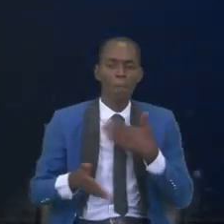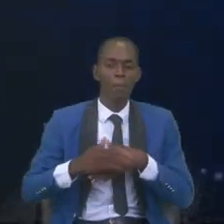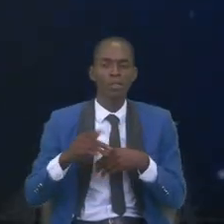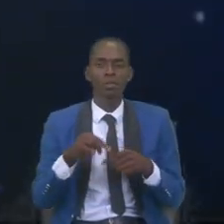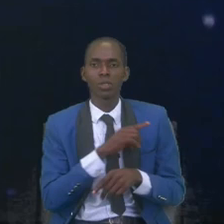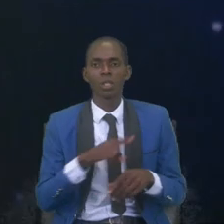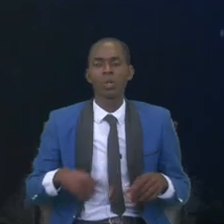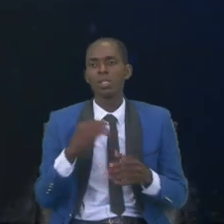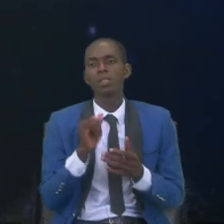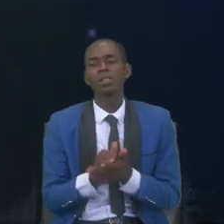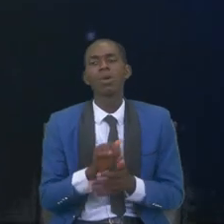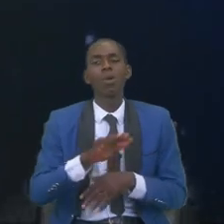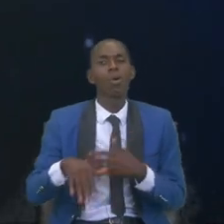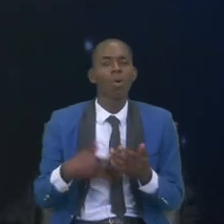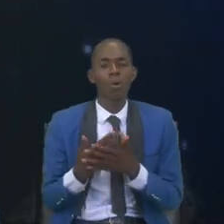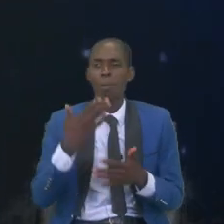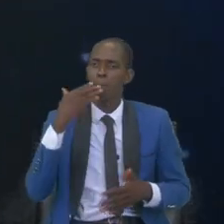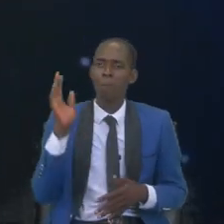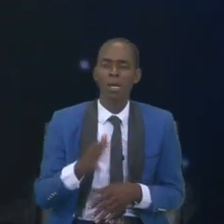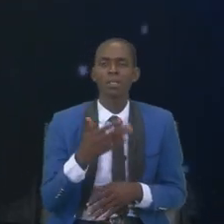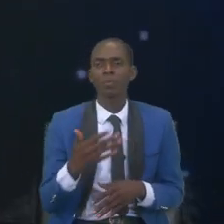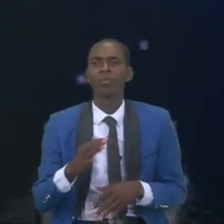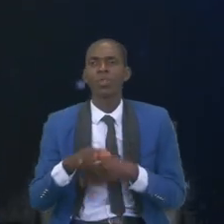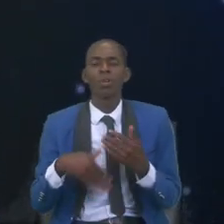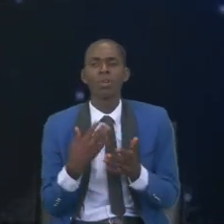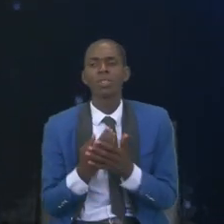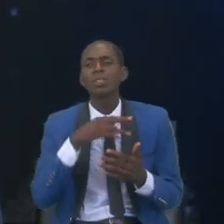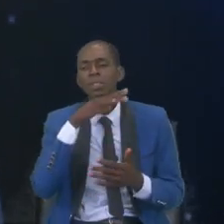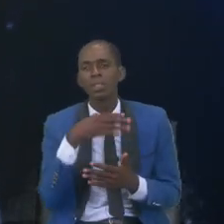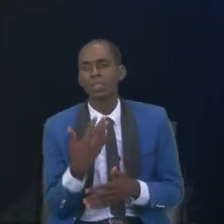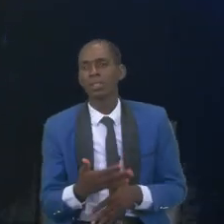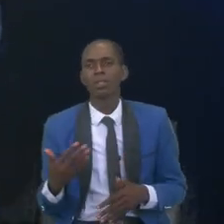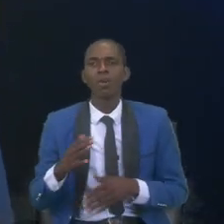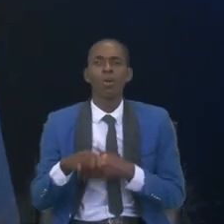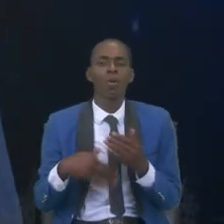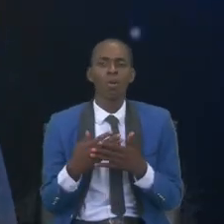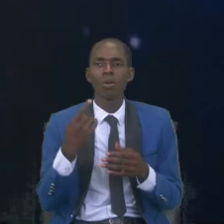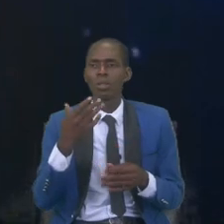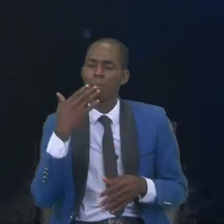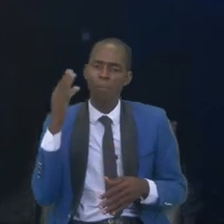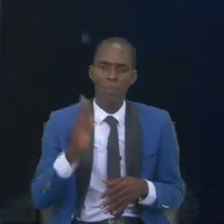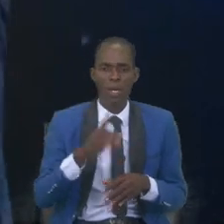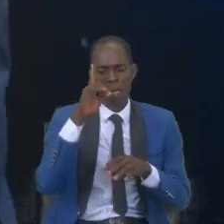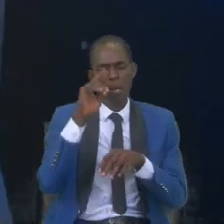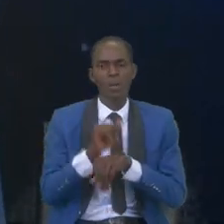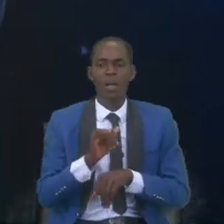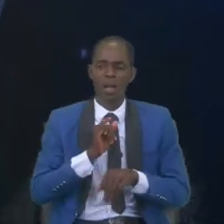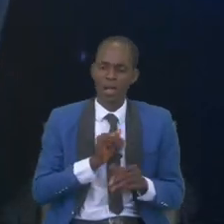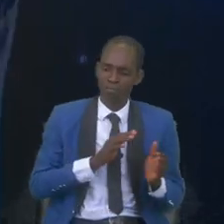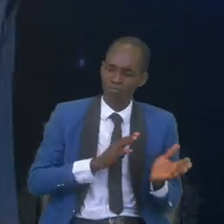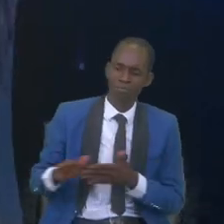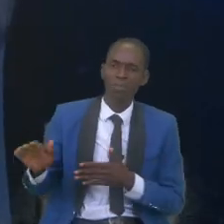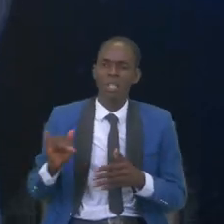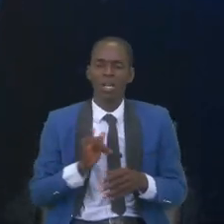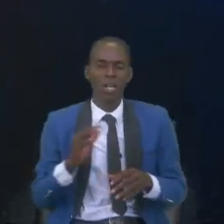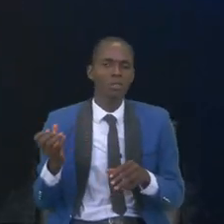all those evil things, all those sinful things, all those bad habits, I reject, I throw